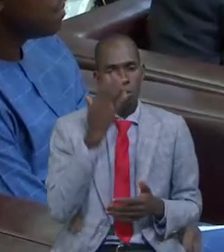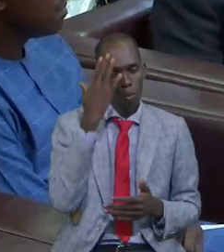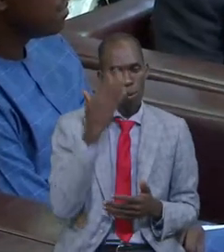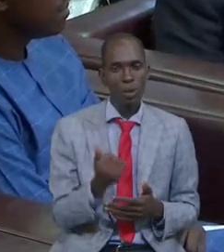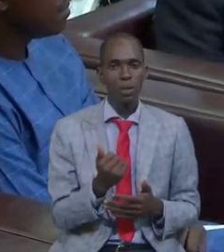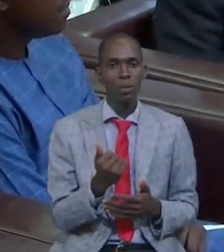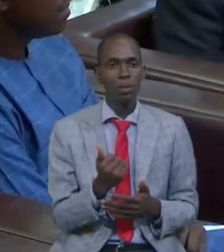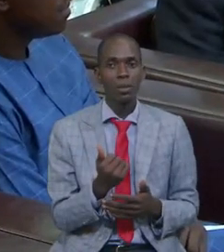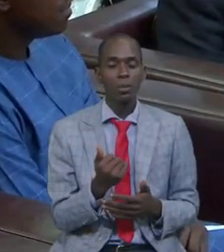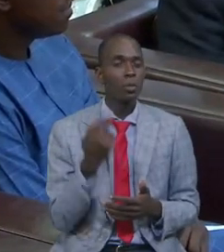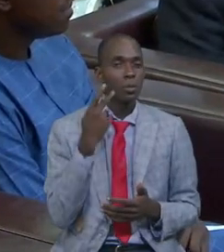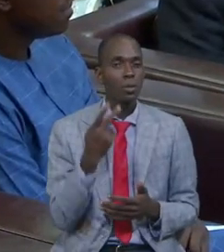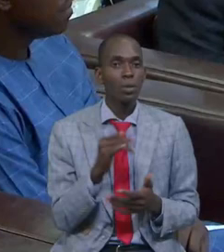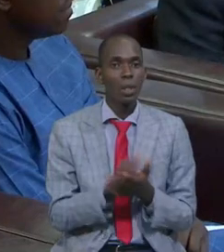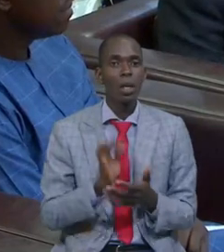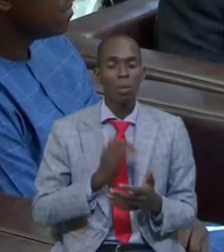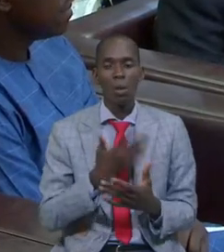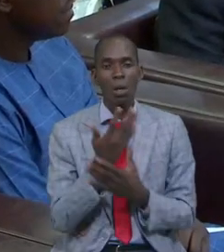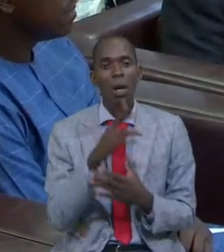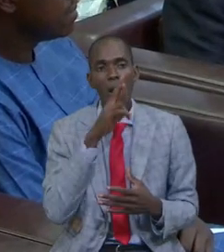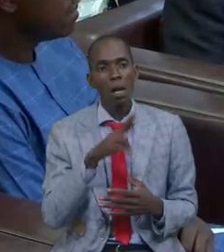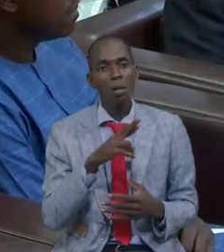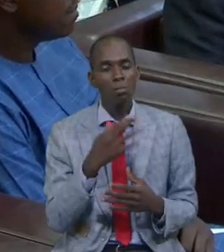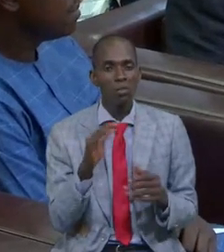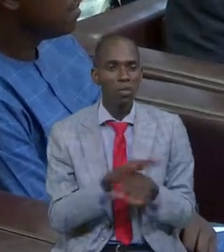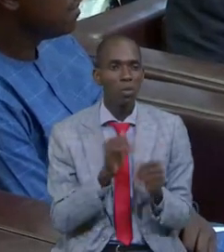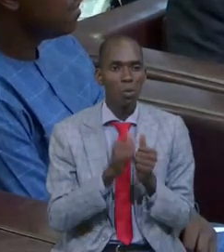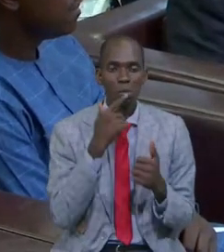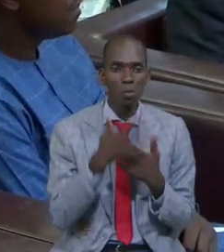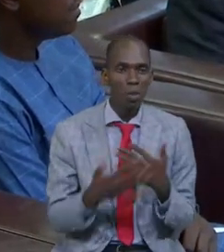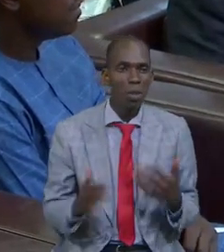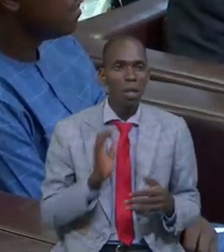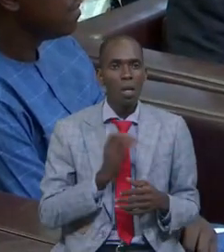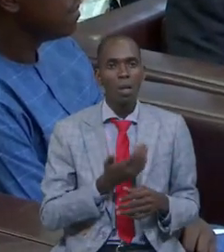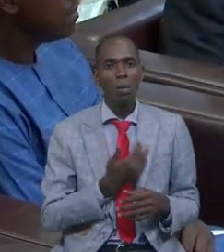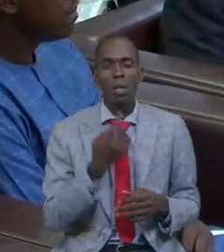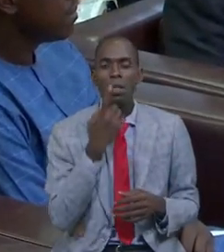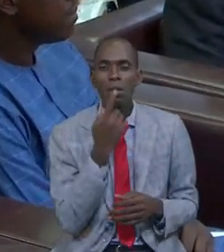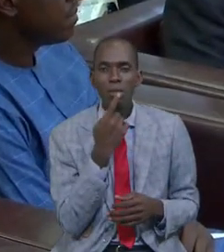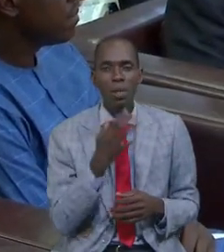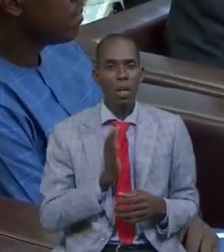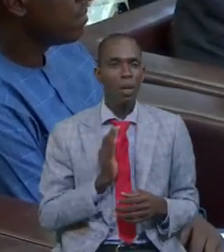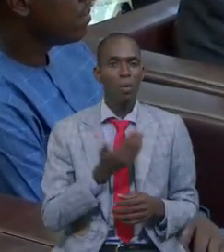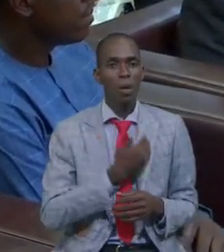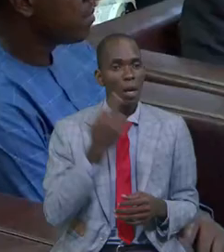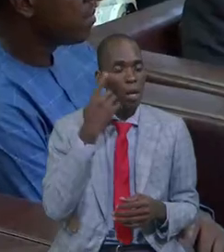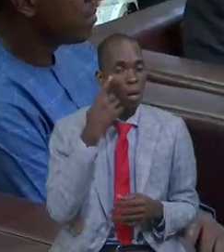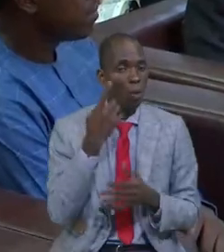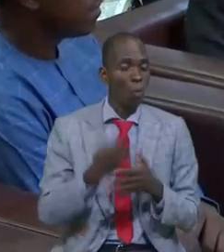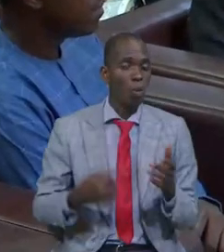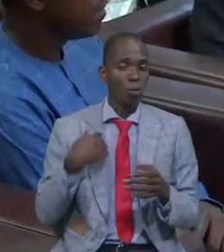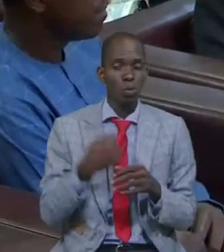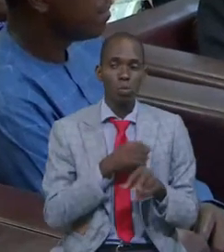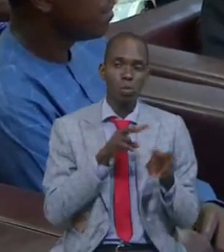to, involved. Our lips, our tongue, what we say. Our eyes, what we look